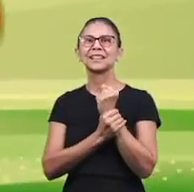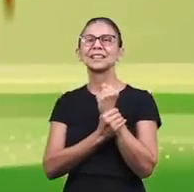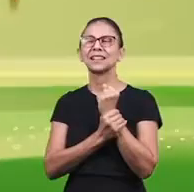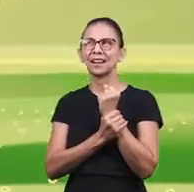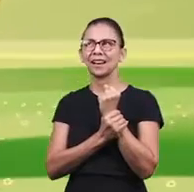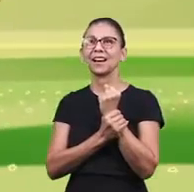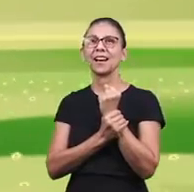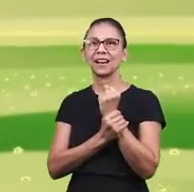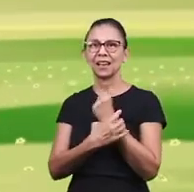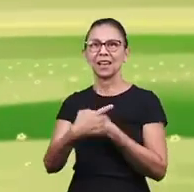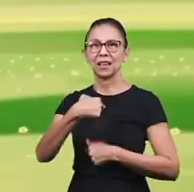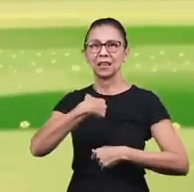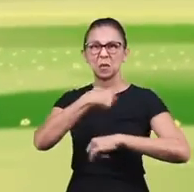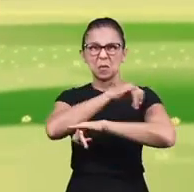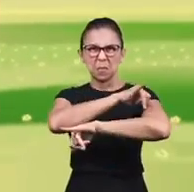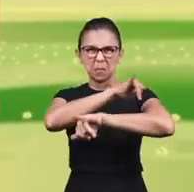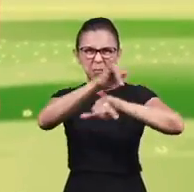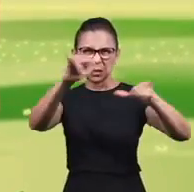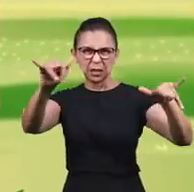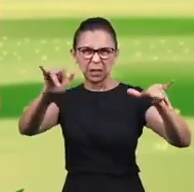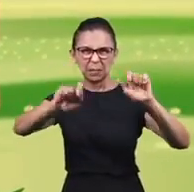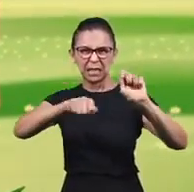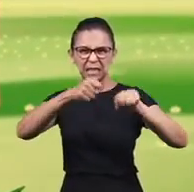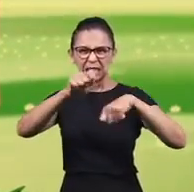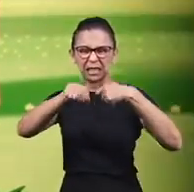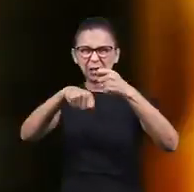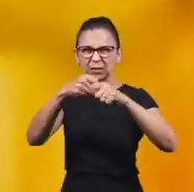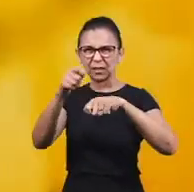I want to proclaim in a loud voice,